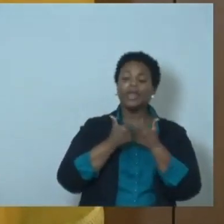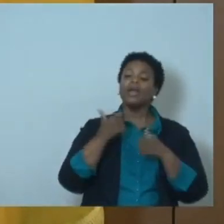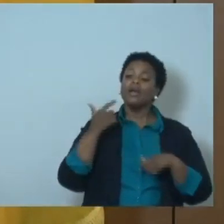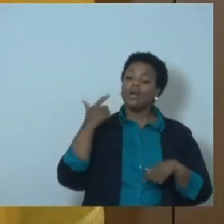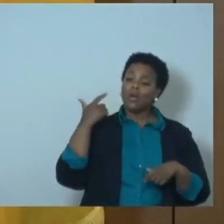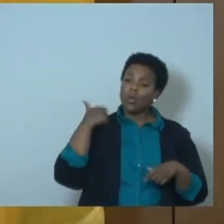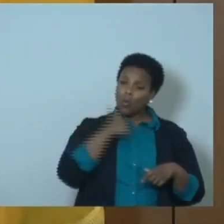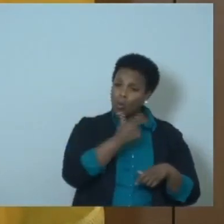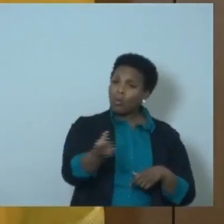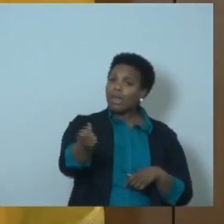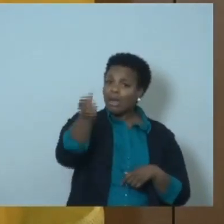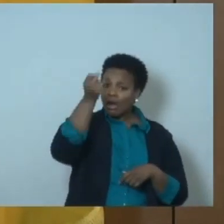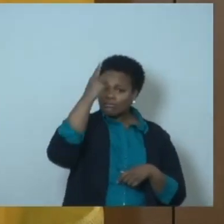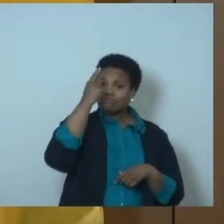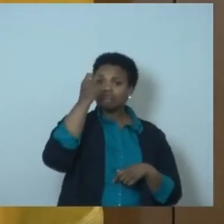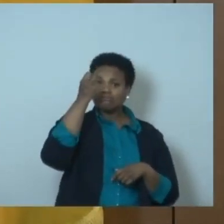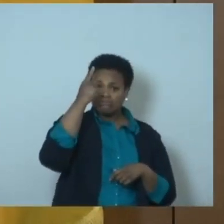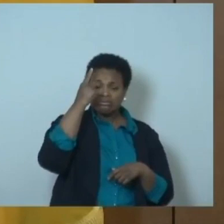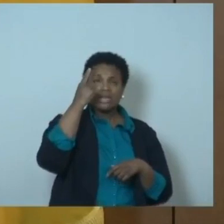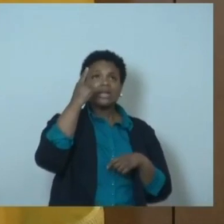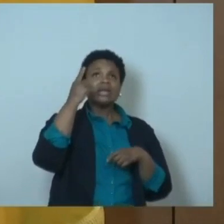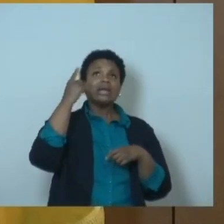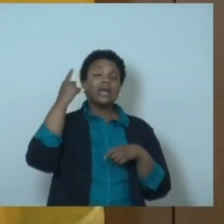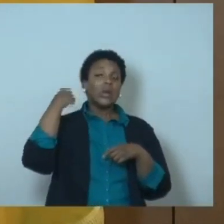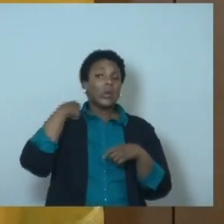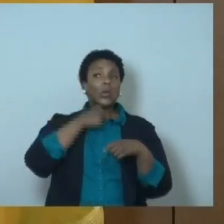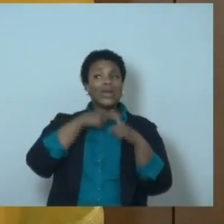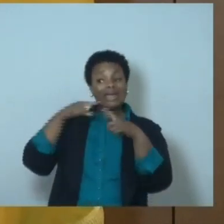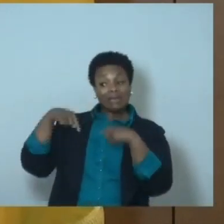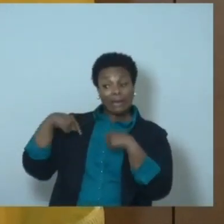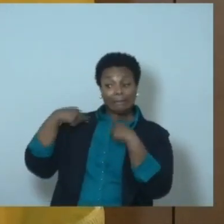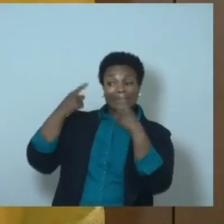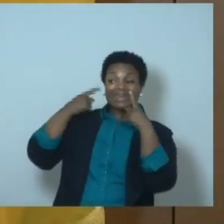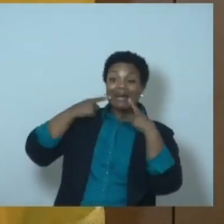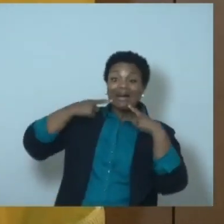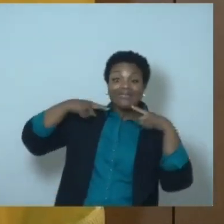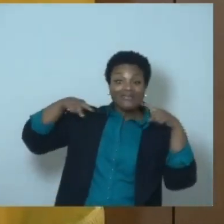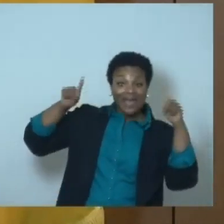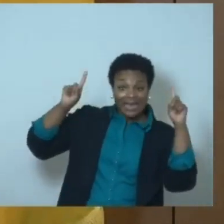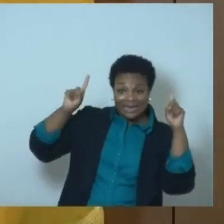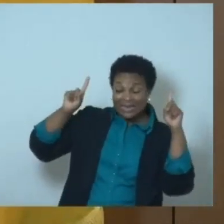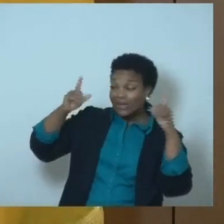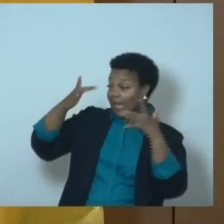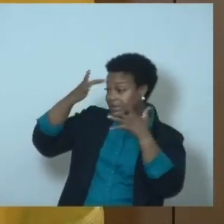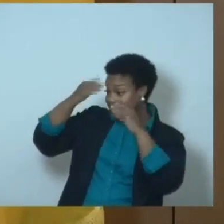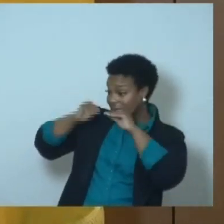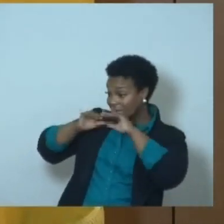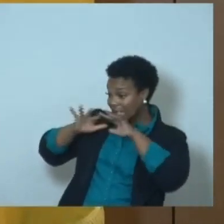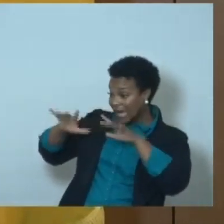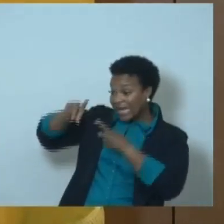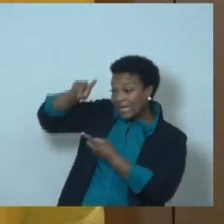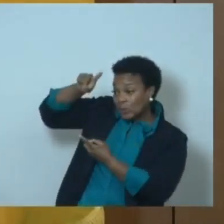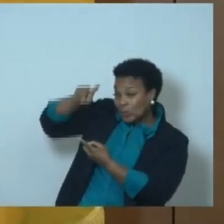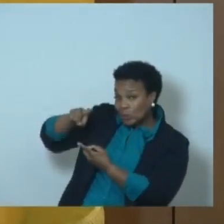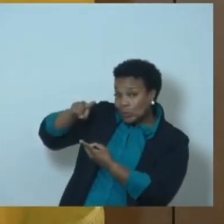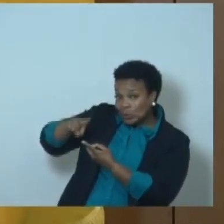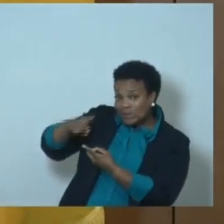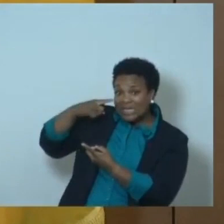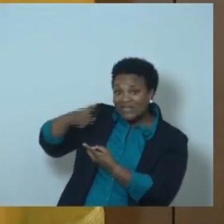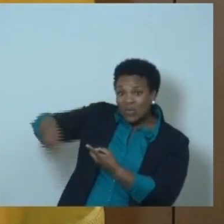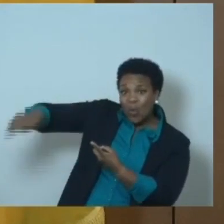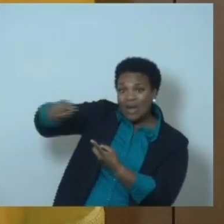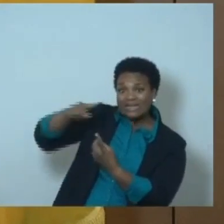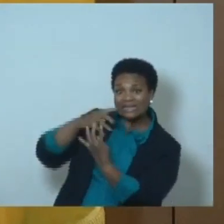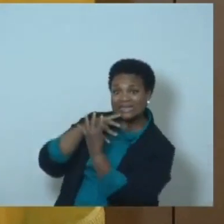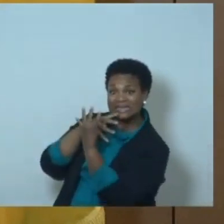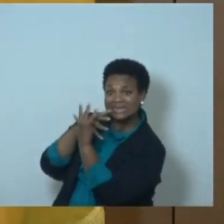that we've been effective at mitigating in corrections. Again, it's not enough by being really, really